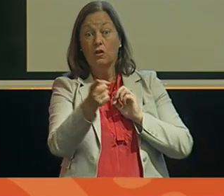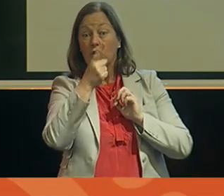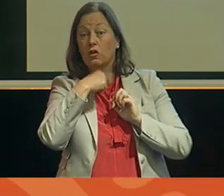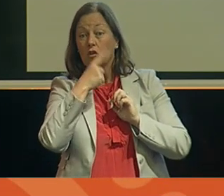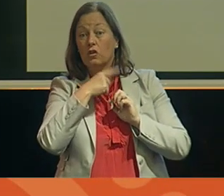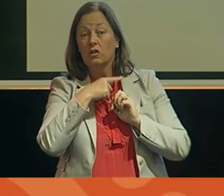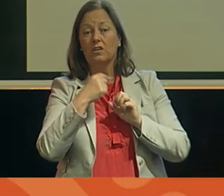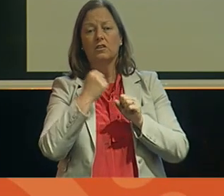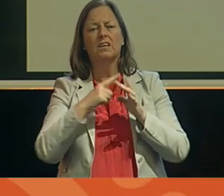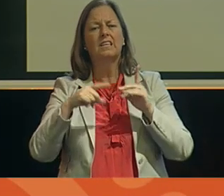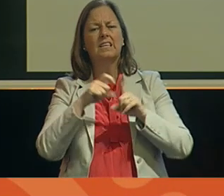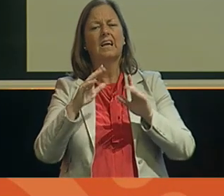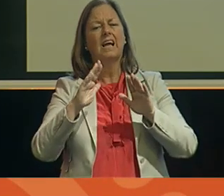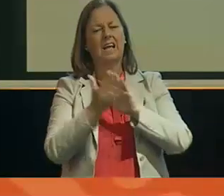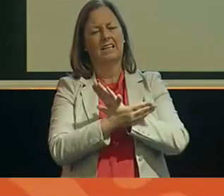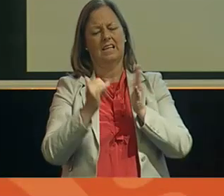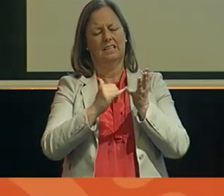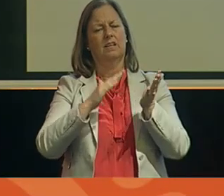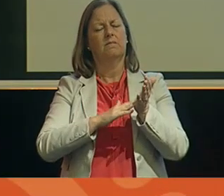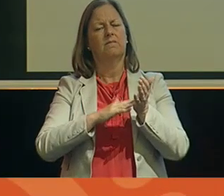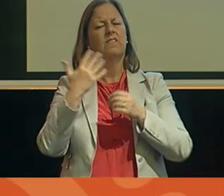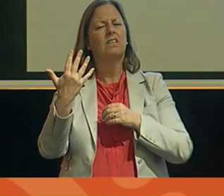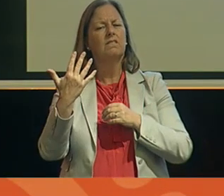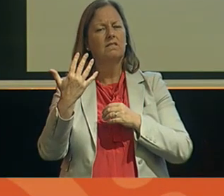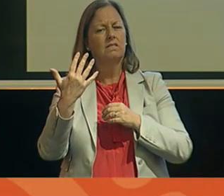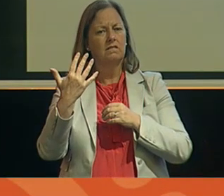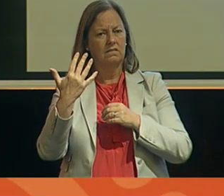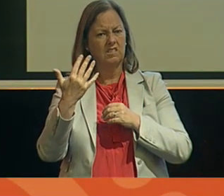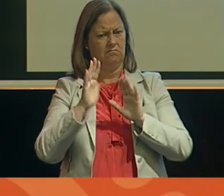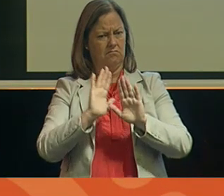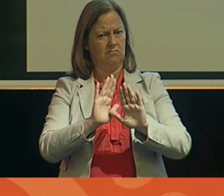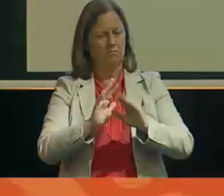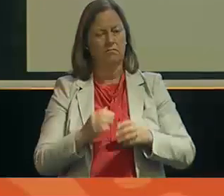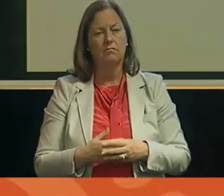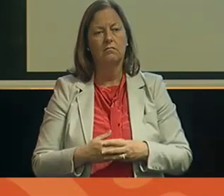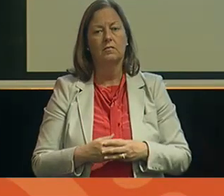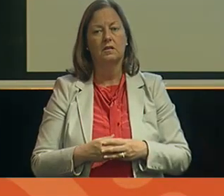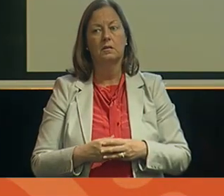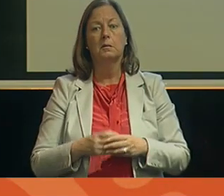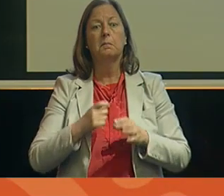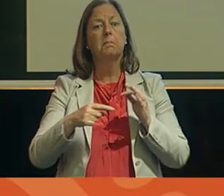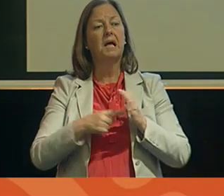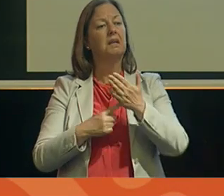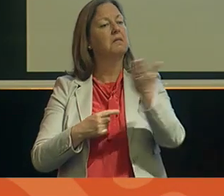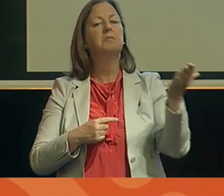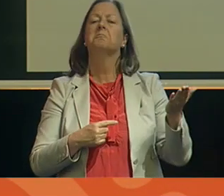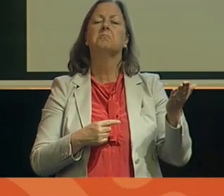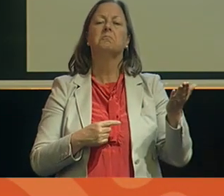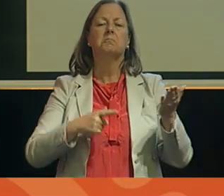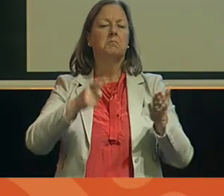under GID or under DSM-5, which is gender identity dysphoria. But again, they decline it.